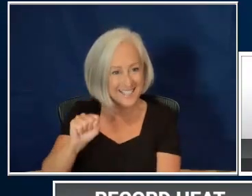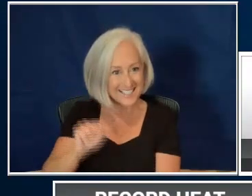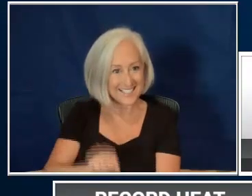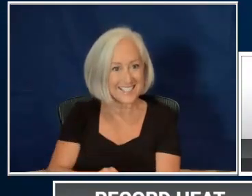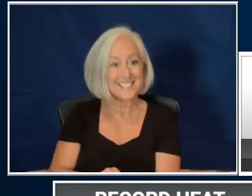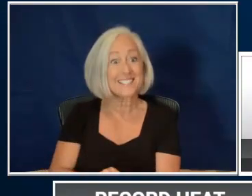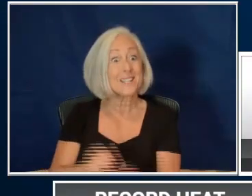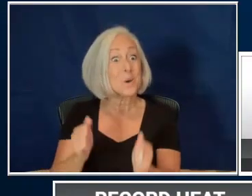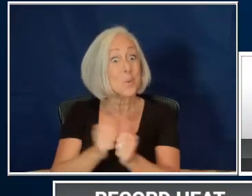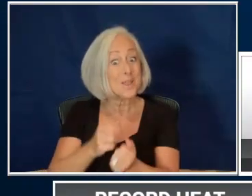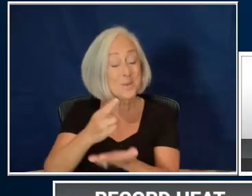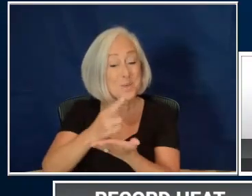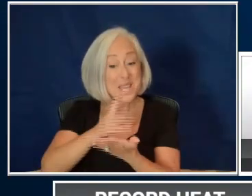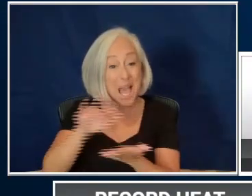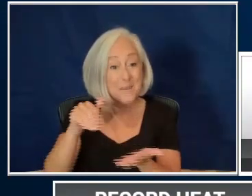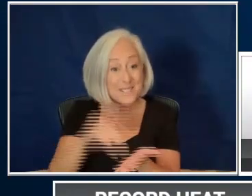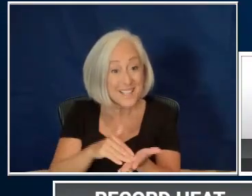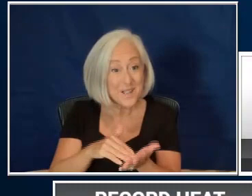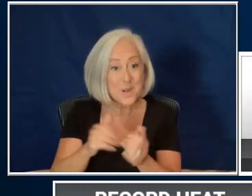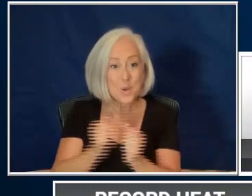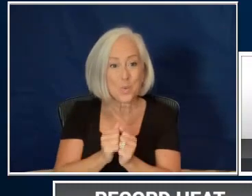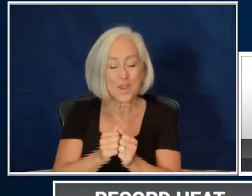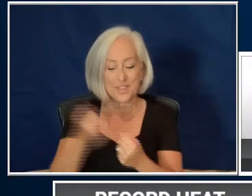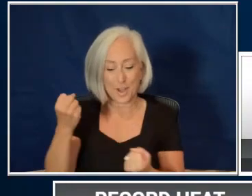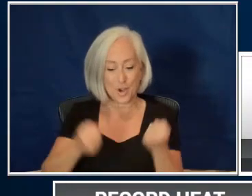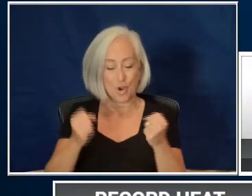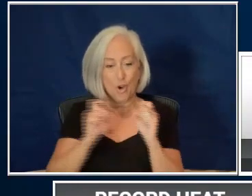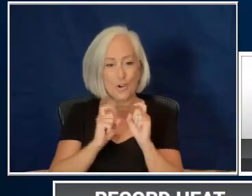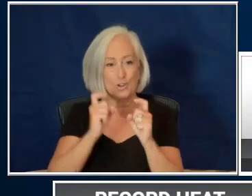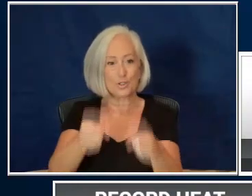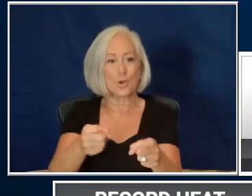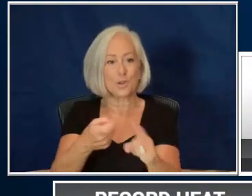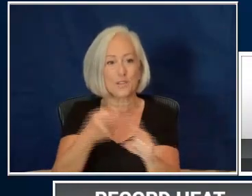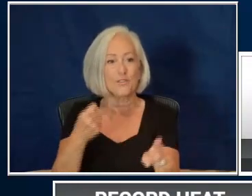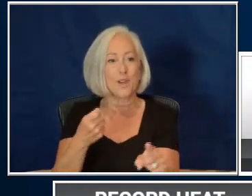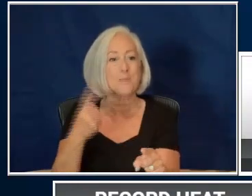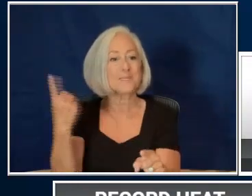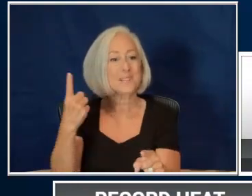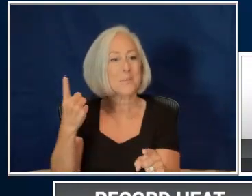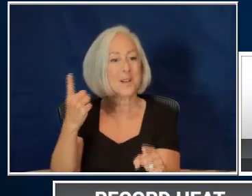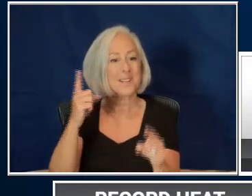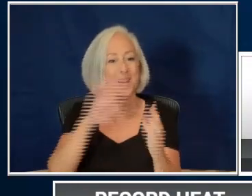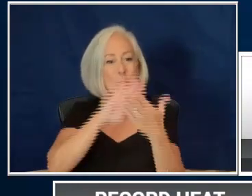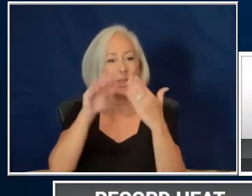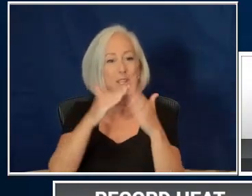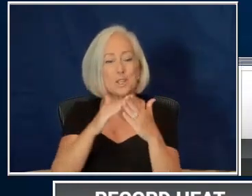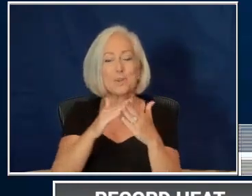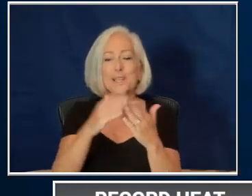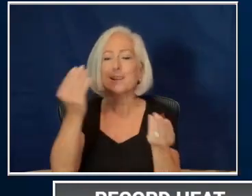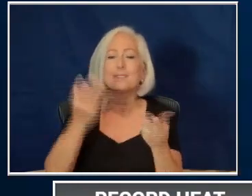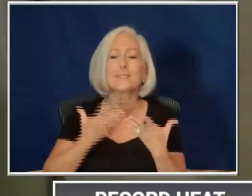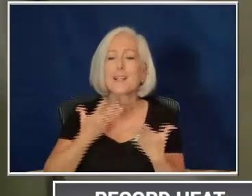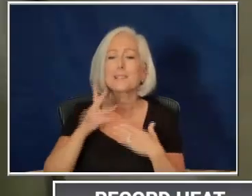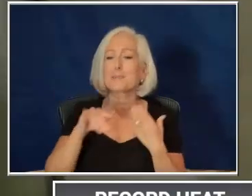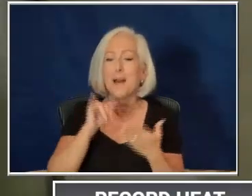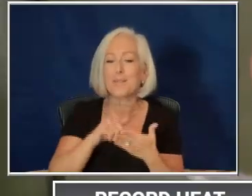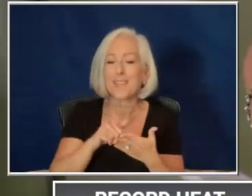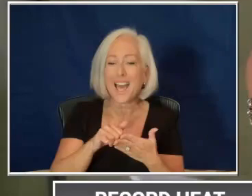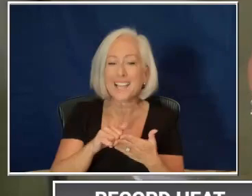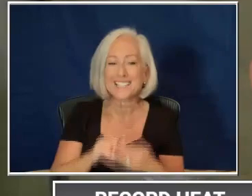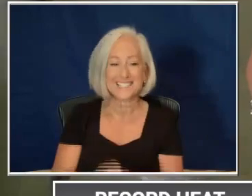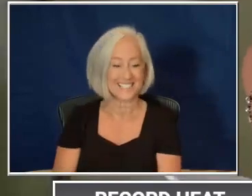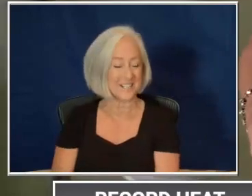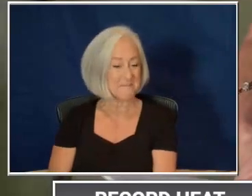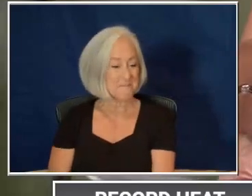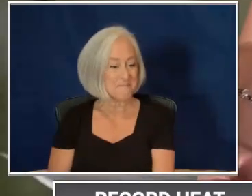this car that was donated by someone so generous in our community. So Alexis, good morning. Tell us a little bit more about that. Well, we were here, Jessica, when